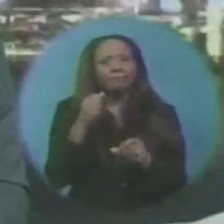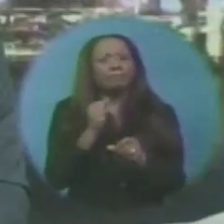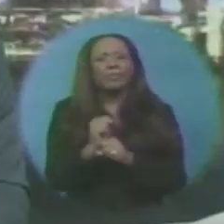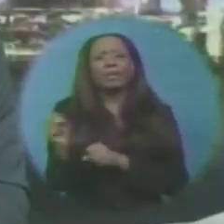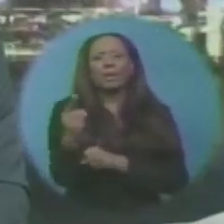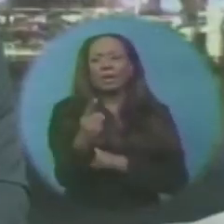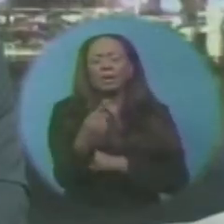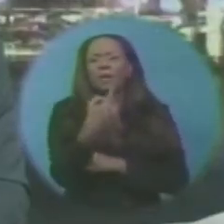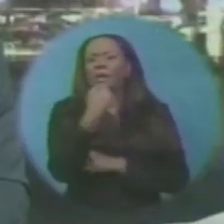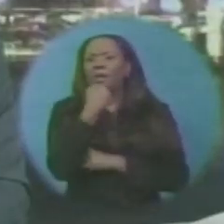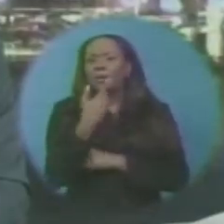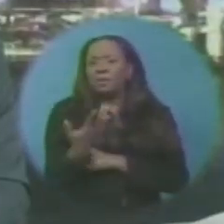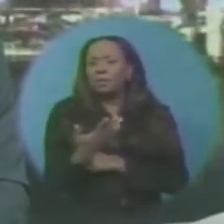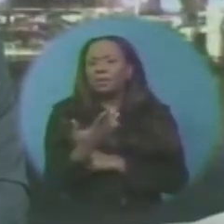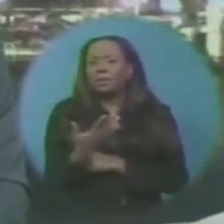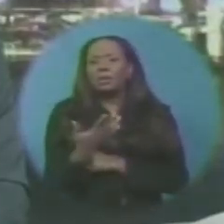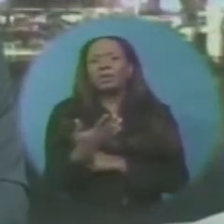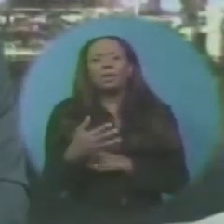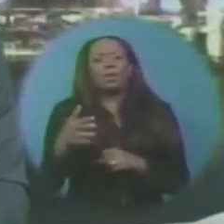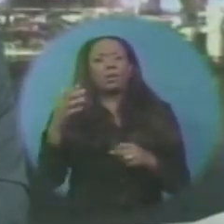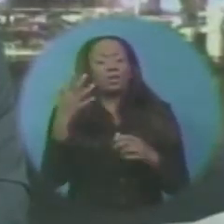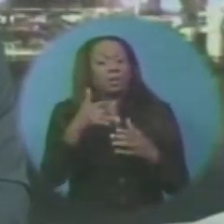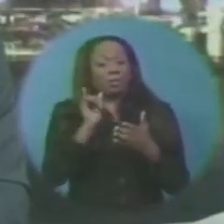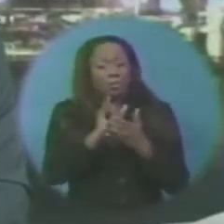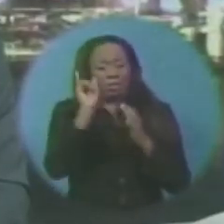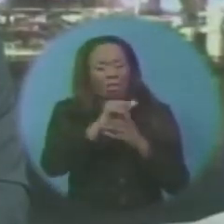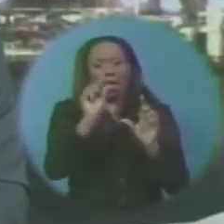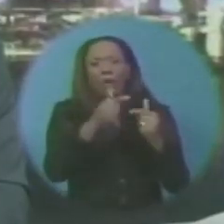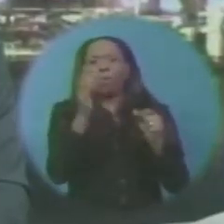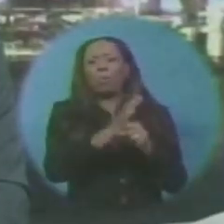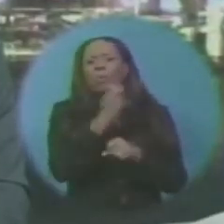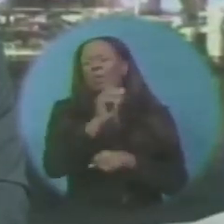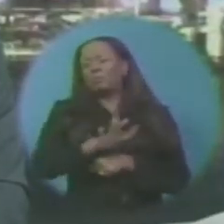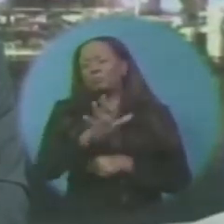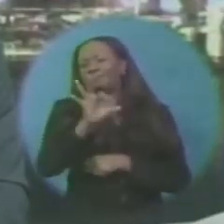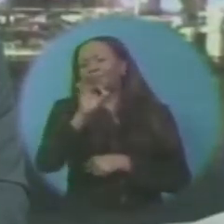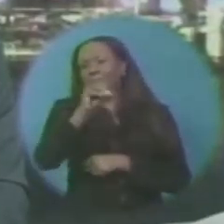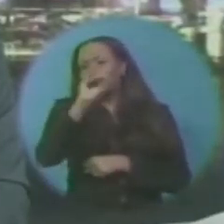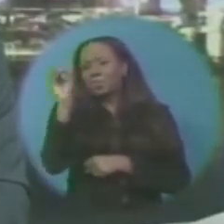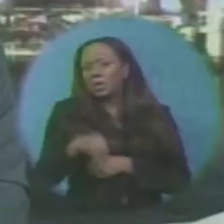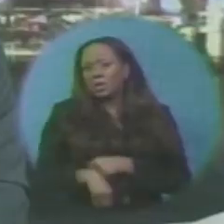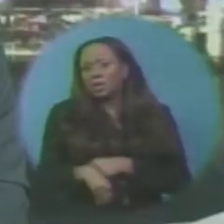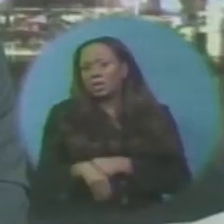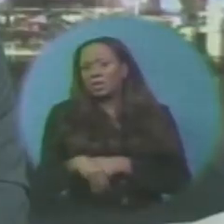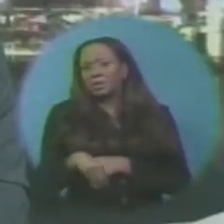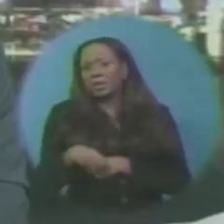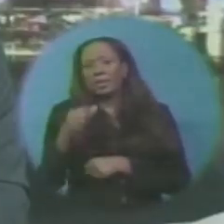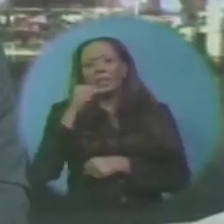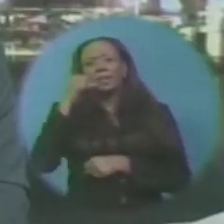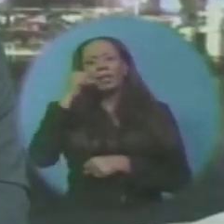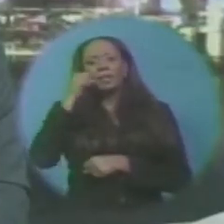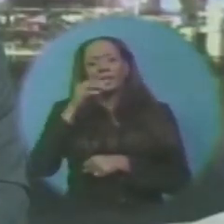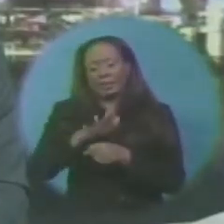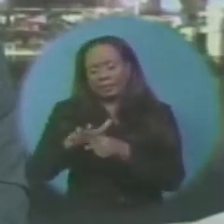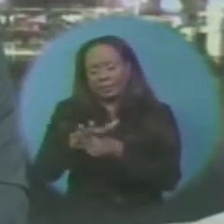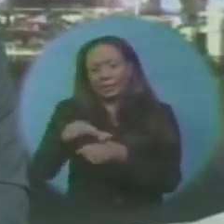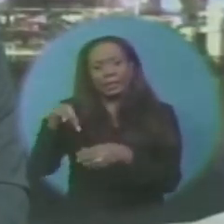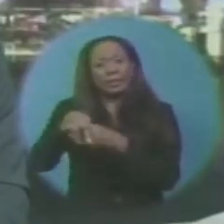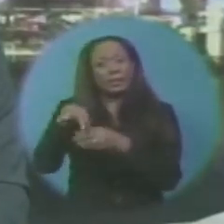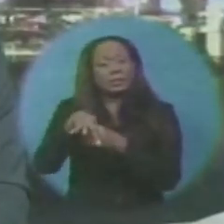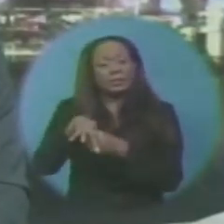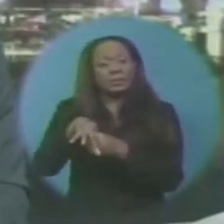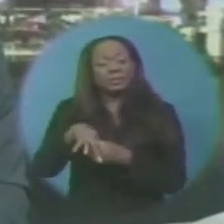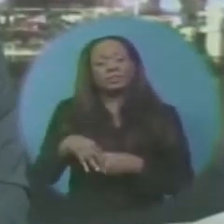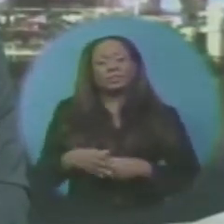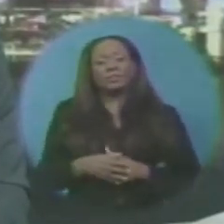the Socialist Party won at least 90% of the 355 mayoral seats in yesterday's local